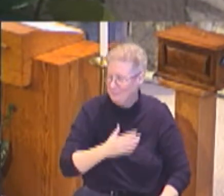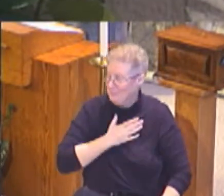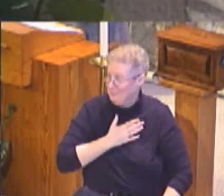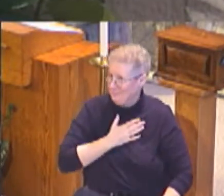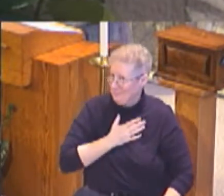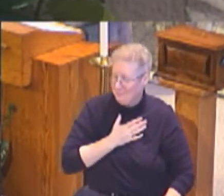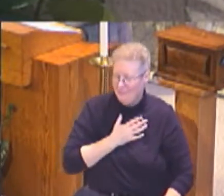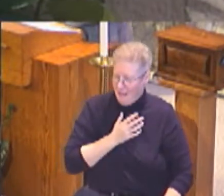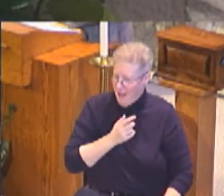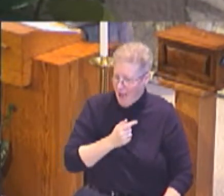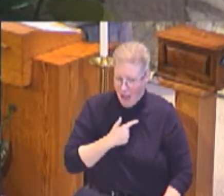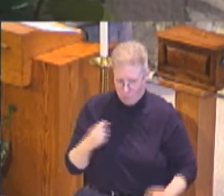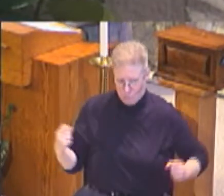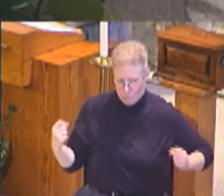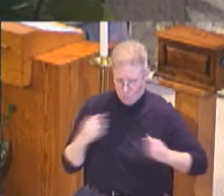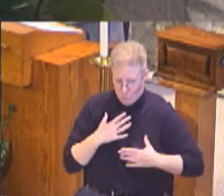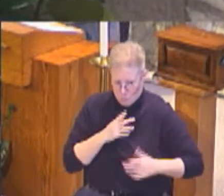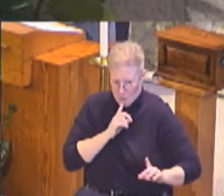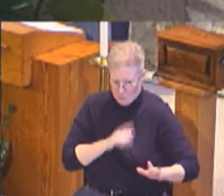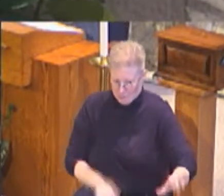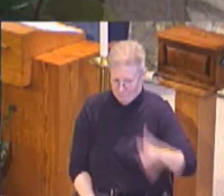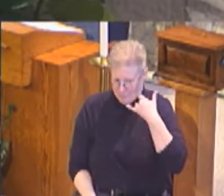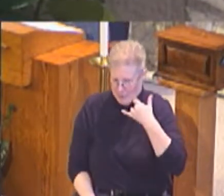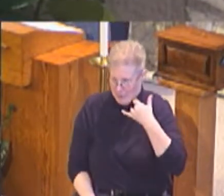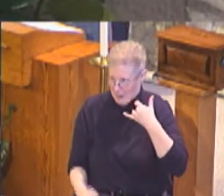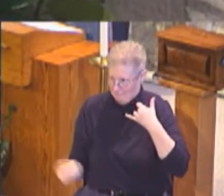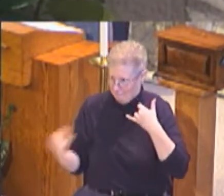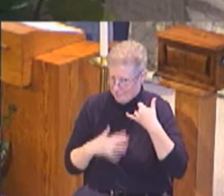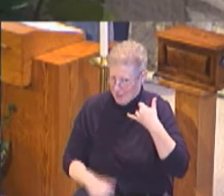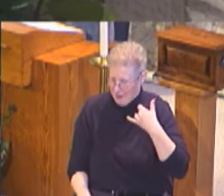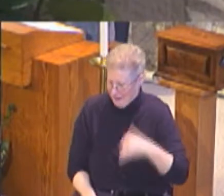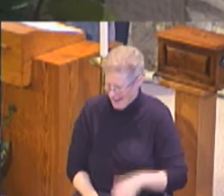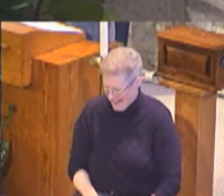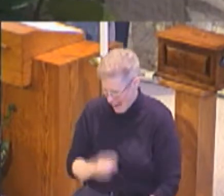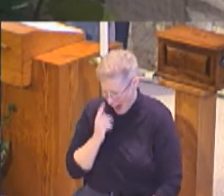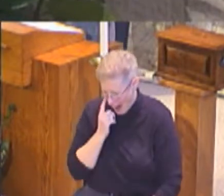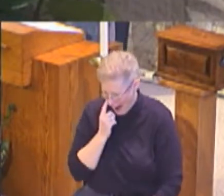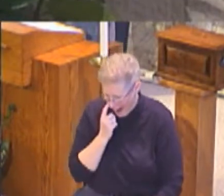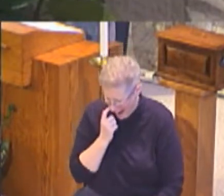And I was too scared to answer the phone.